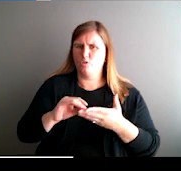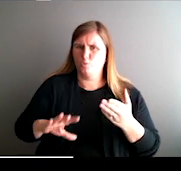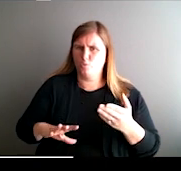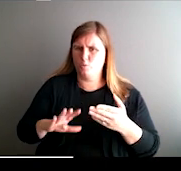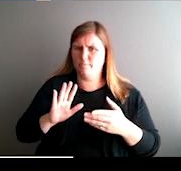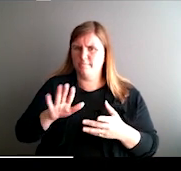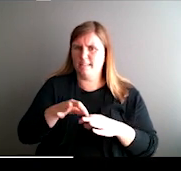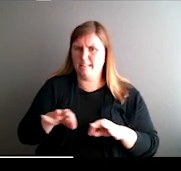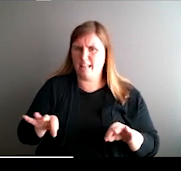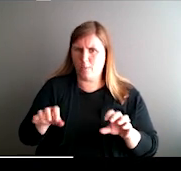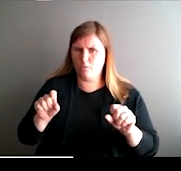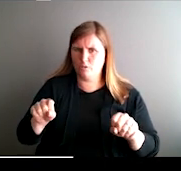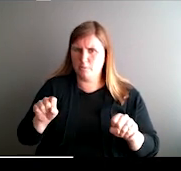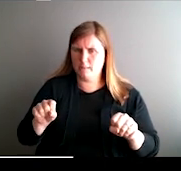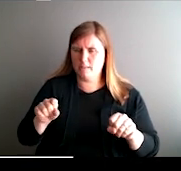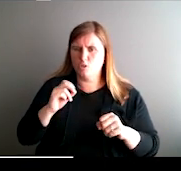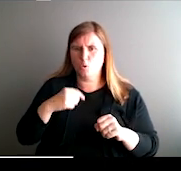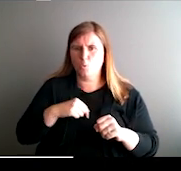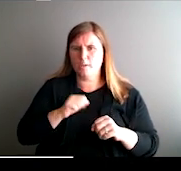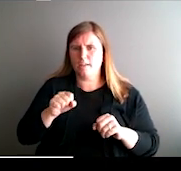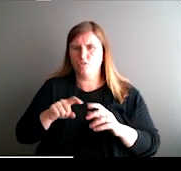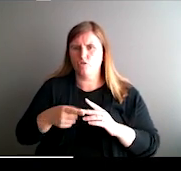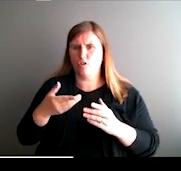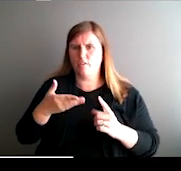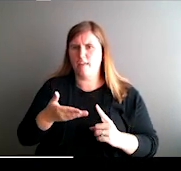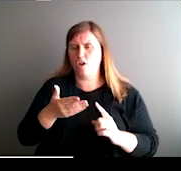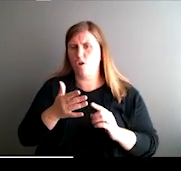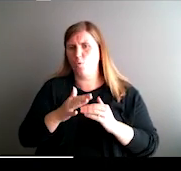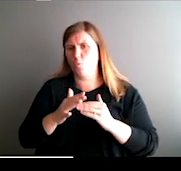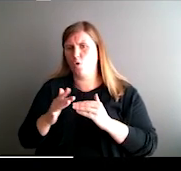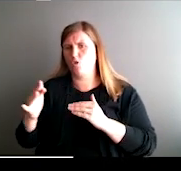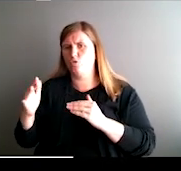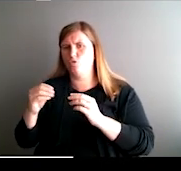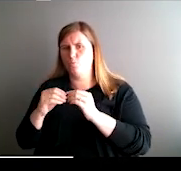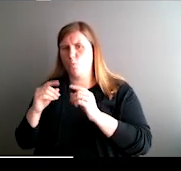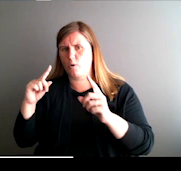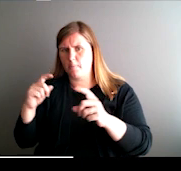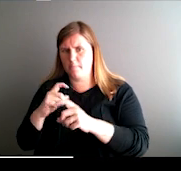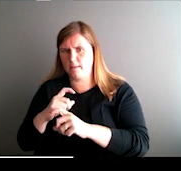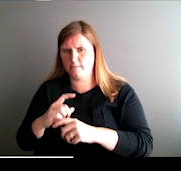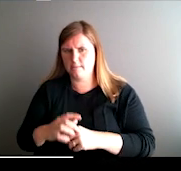student's language ability so that we can start there and work toward complexity.